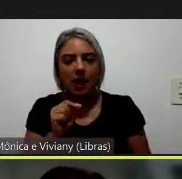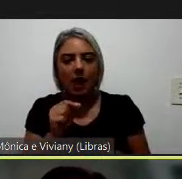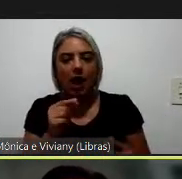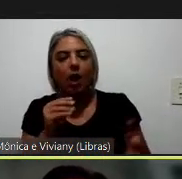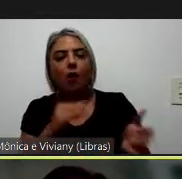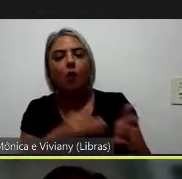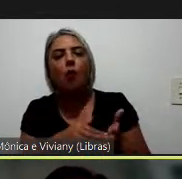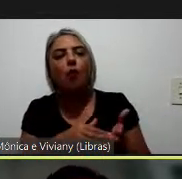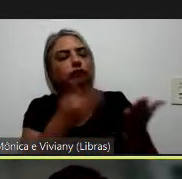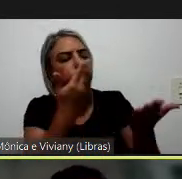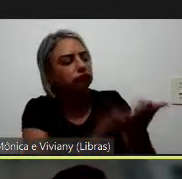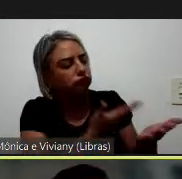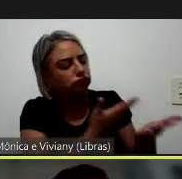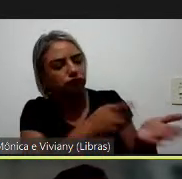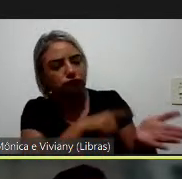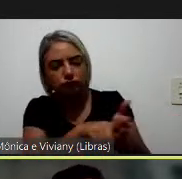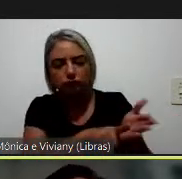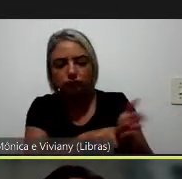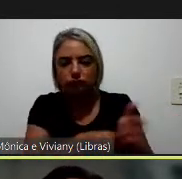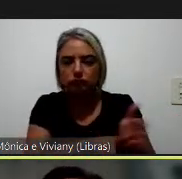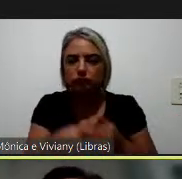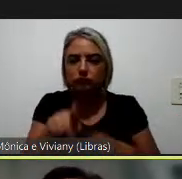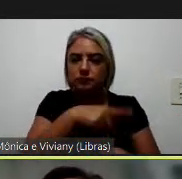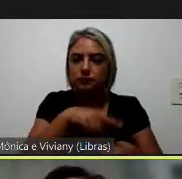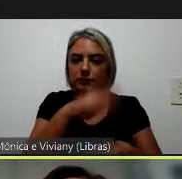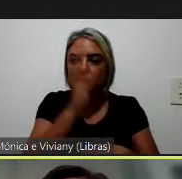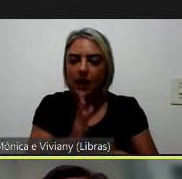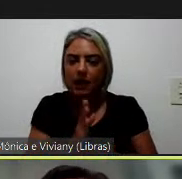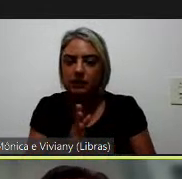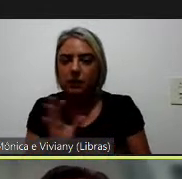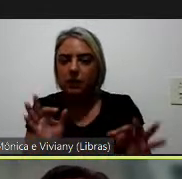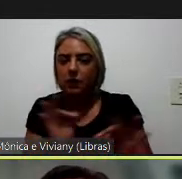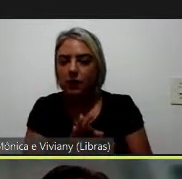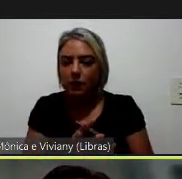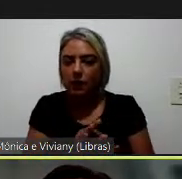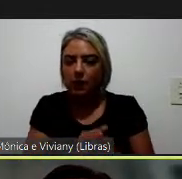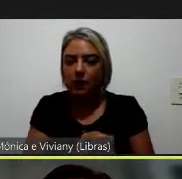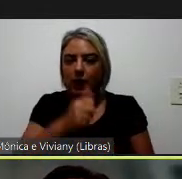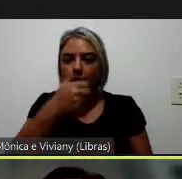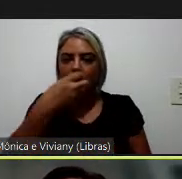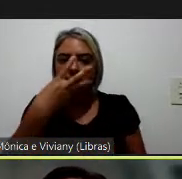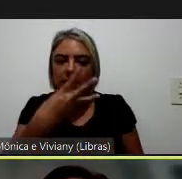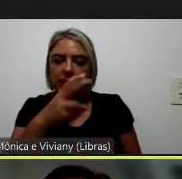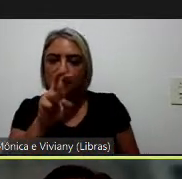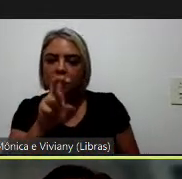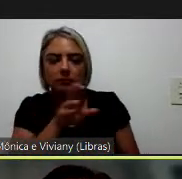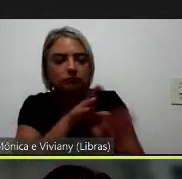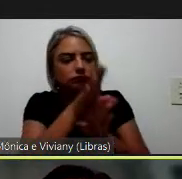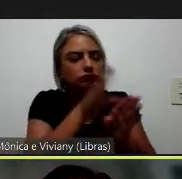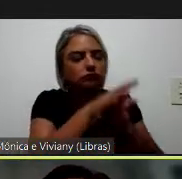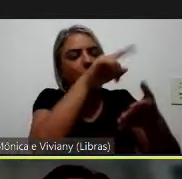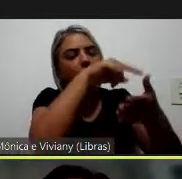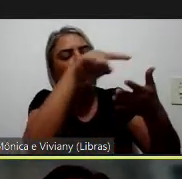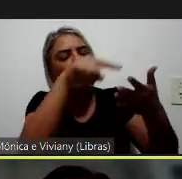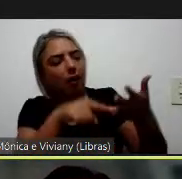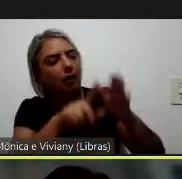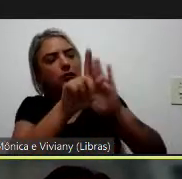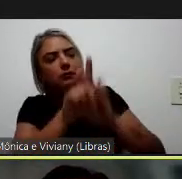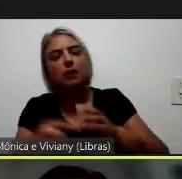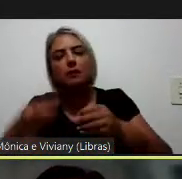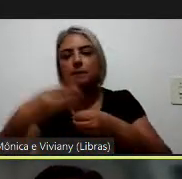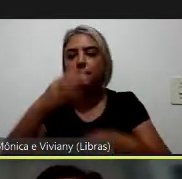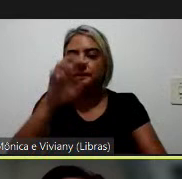day, today we're going to disclose a study that was made in Brazil that we have